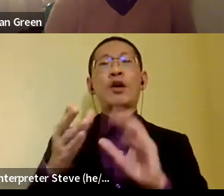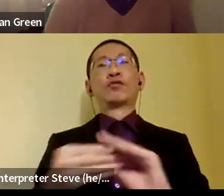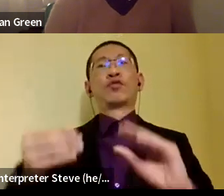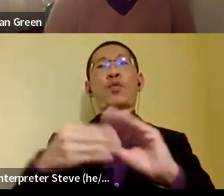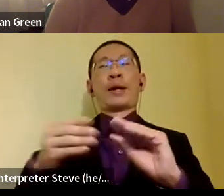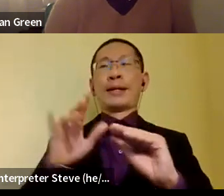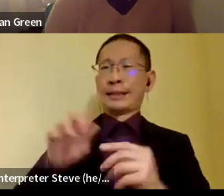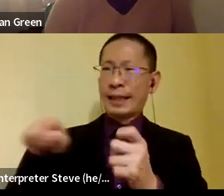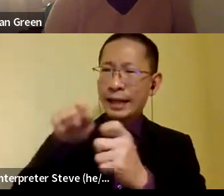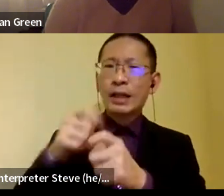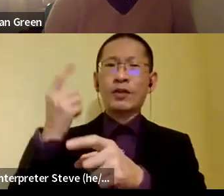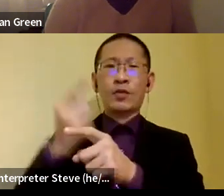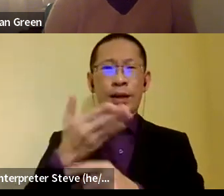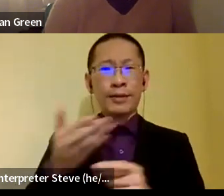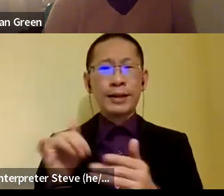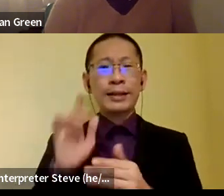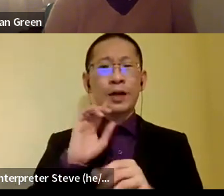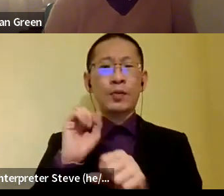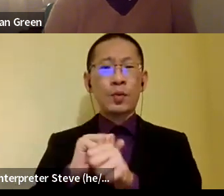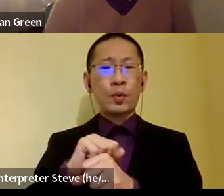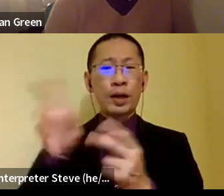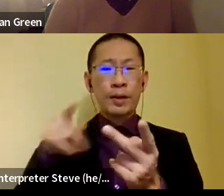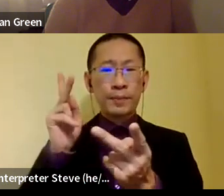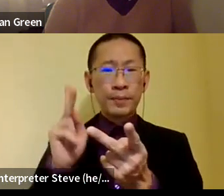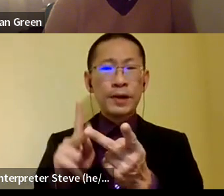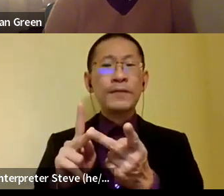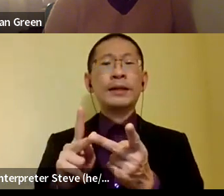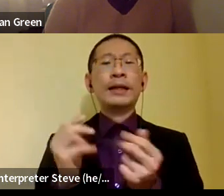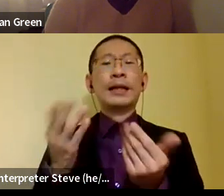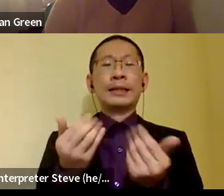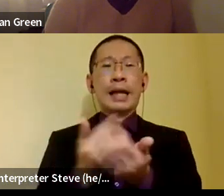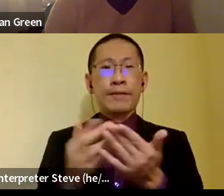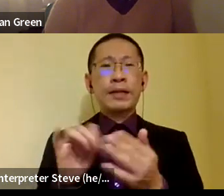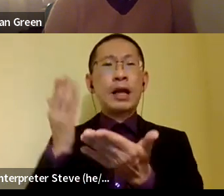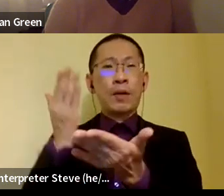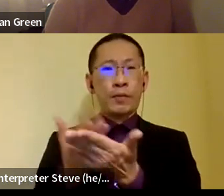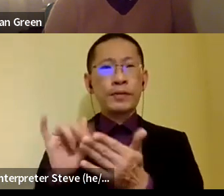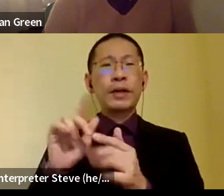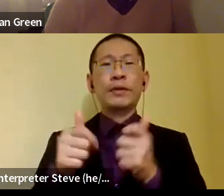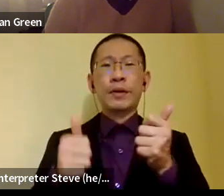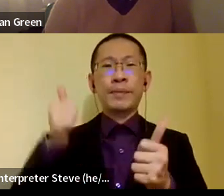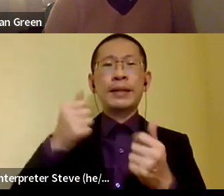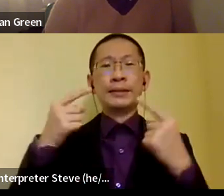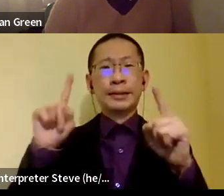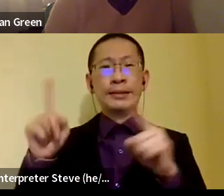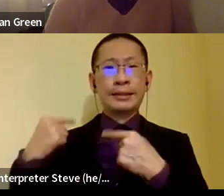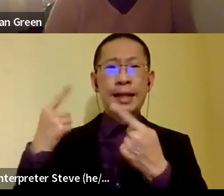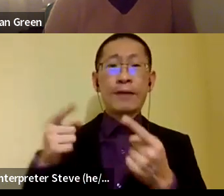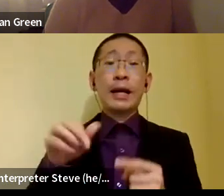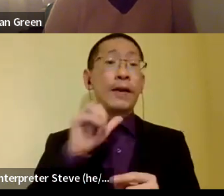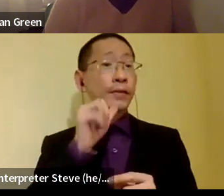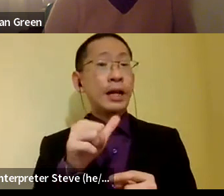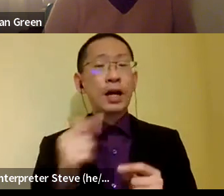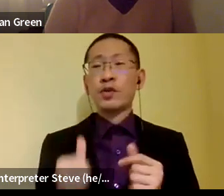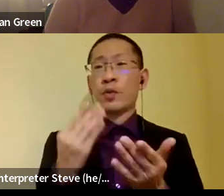is exactly the right thing that's going to work perfectly. And here are everything that proves to you that it was the biggest success ever. And if it wasn't, you won't fund